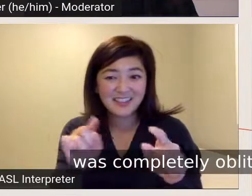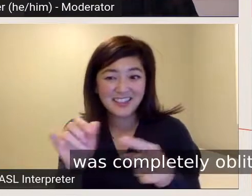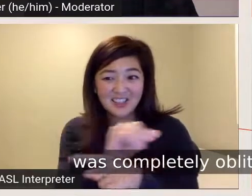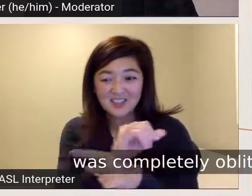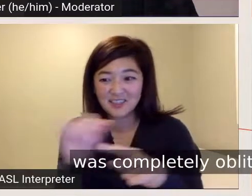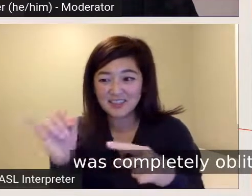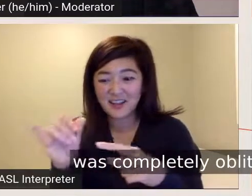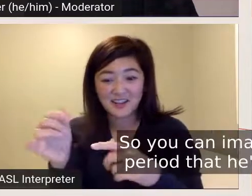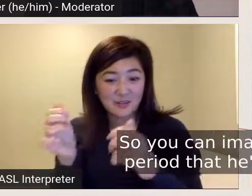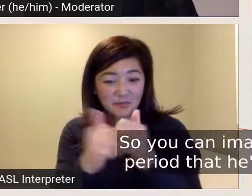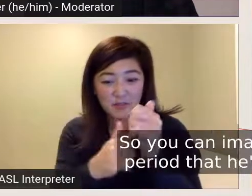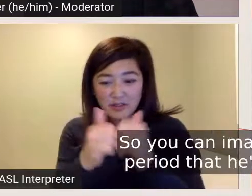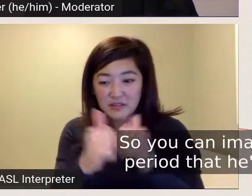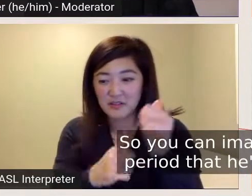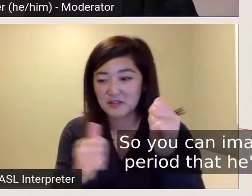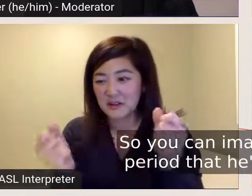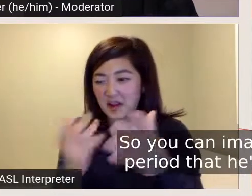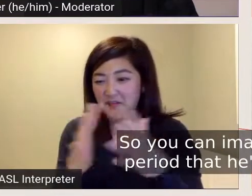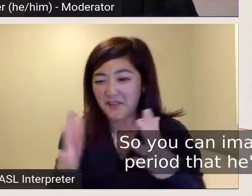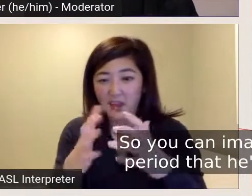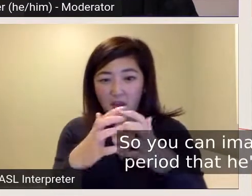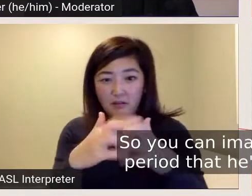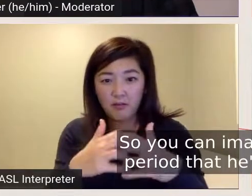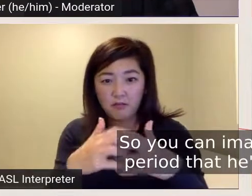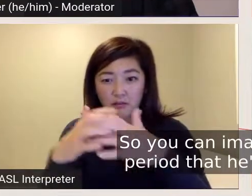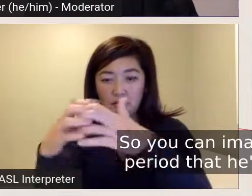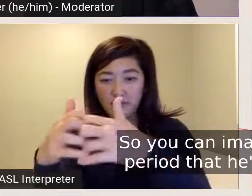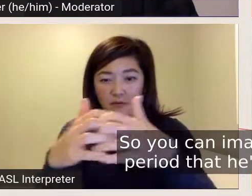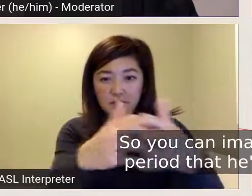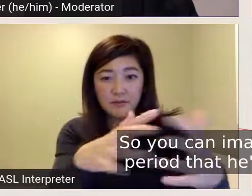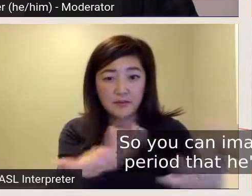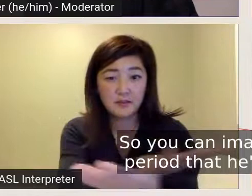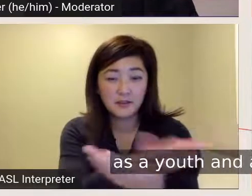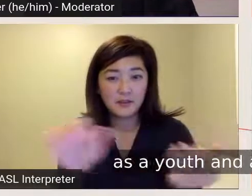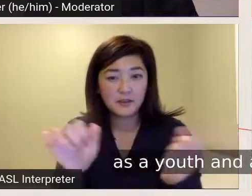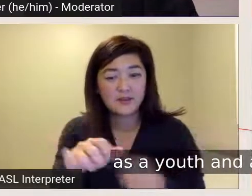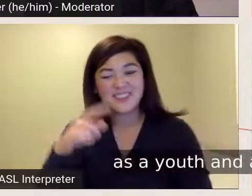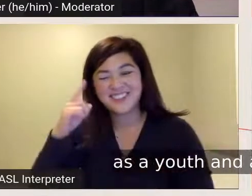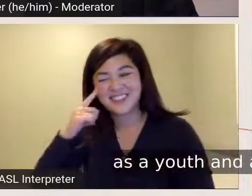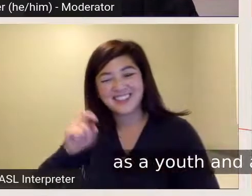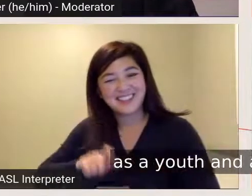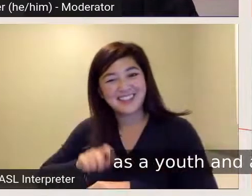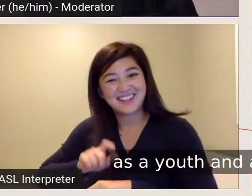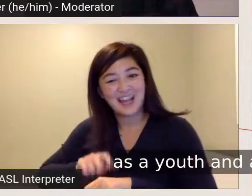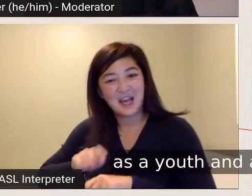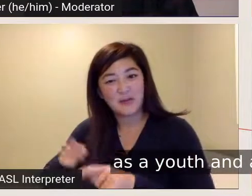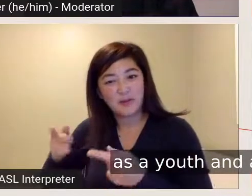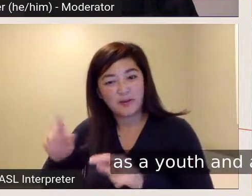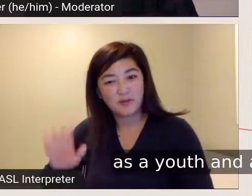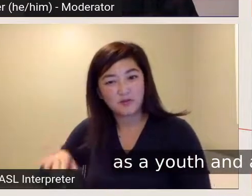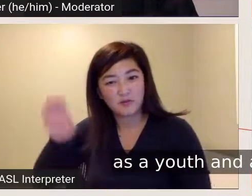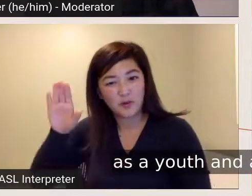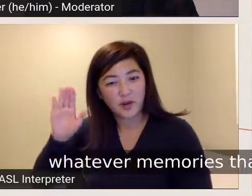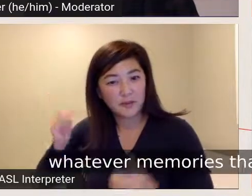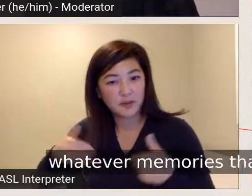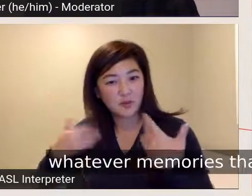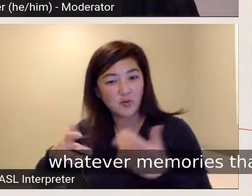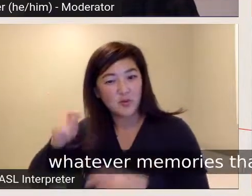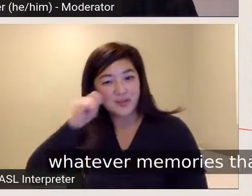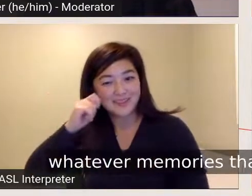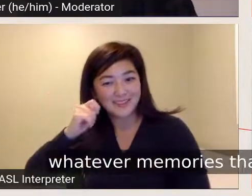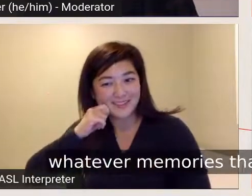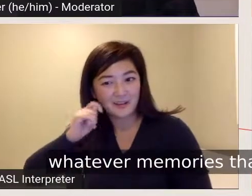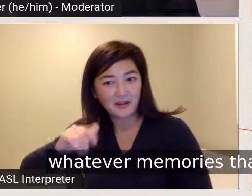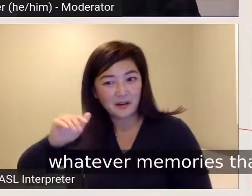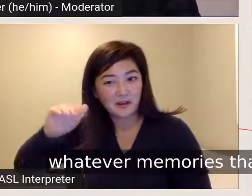obliterated from Japan. So you can imagine the time period that he's growing up as a youth and an adolescent,